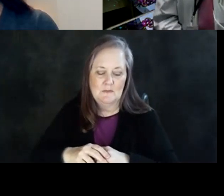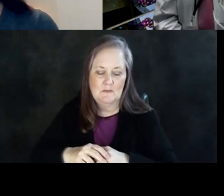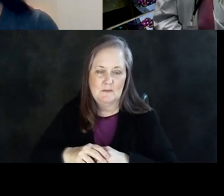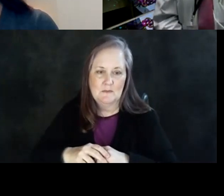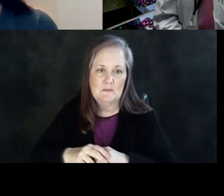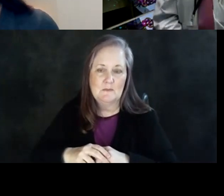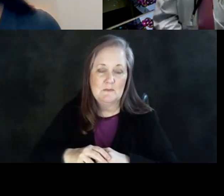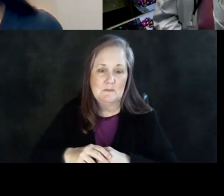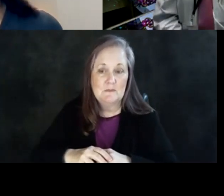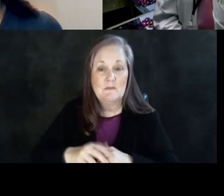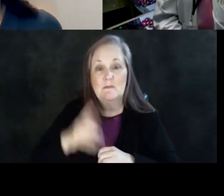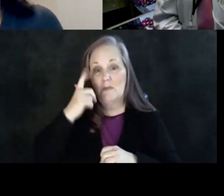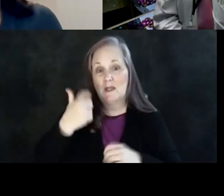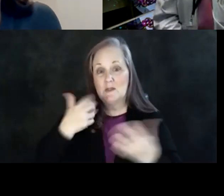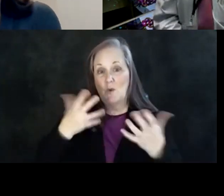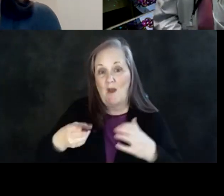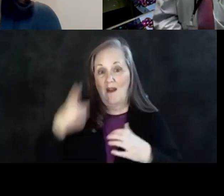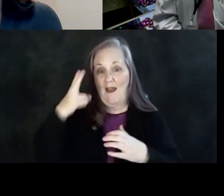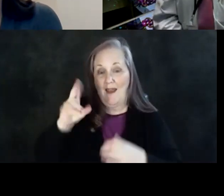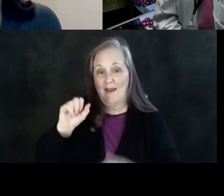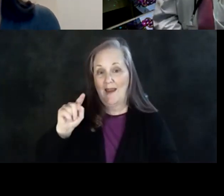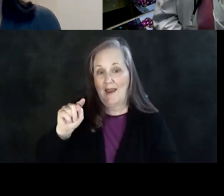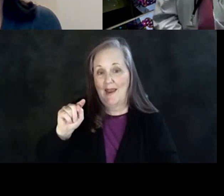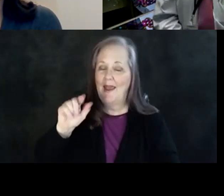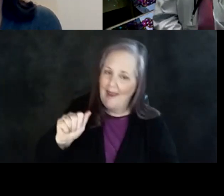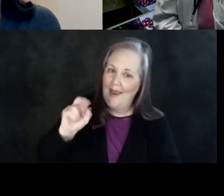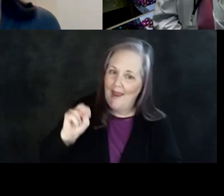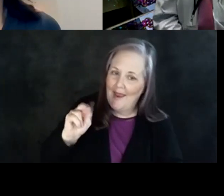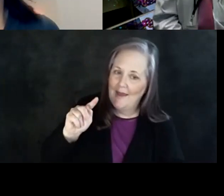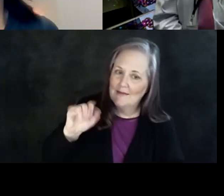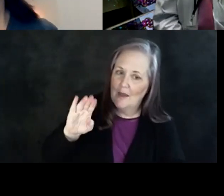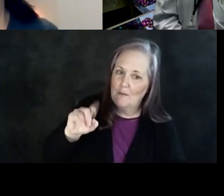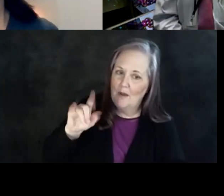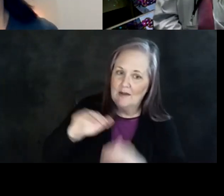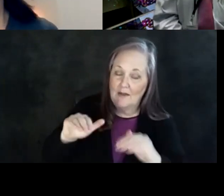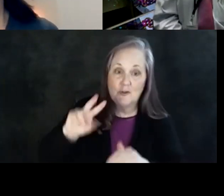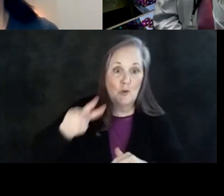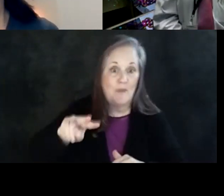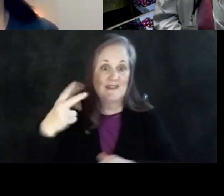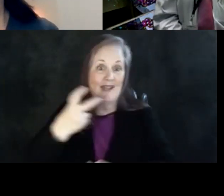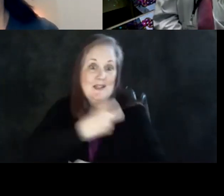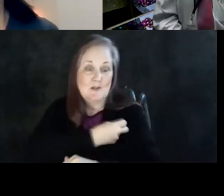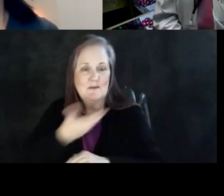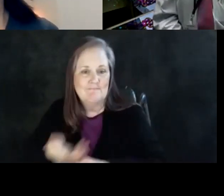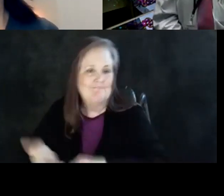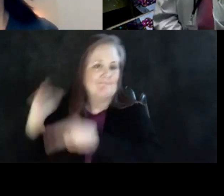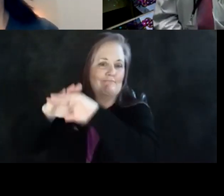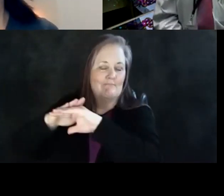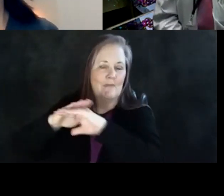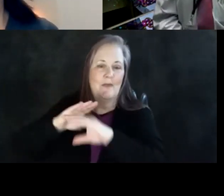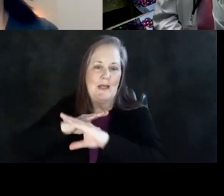since what we want are high antibody levels, by giving the second dose, it boosts the immune response